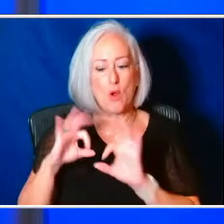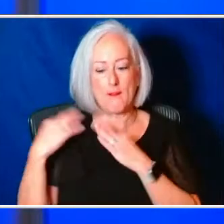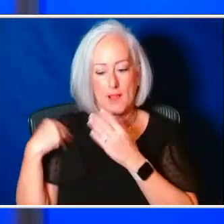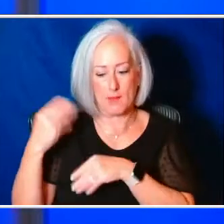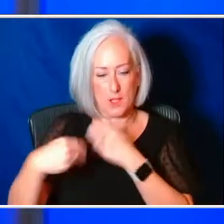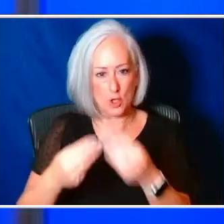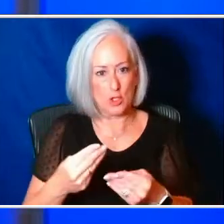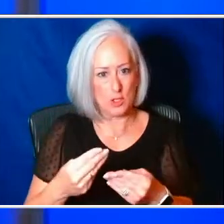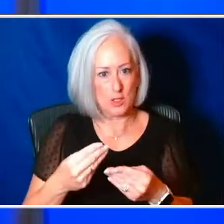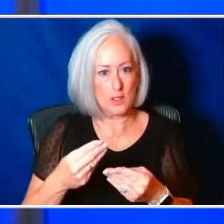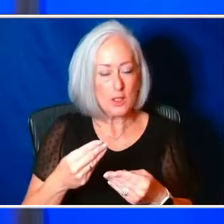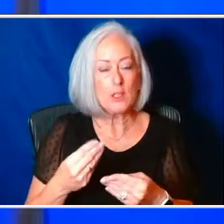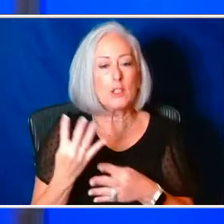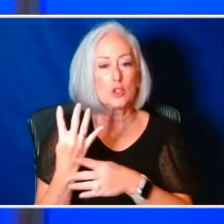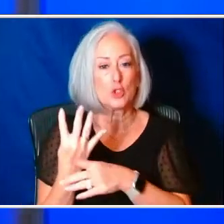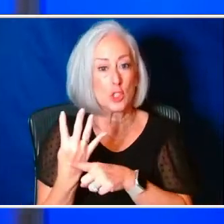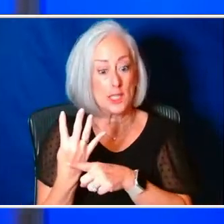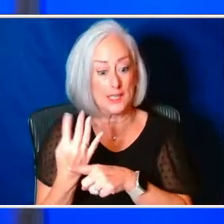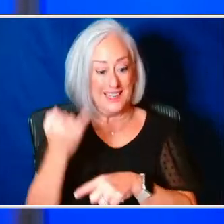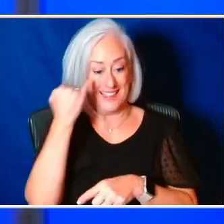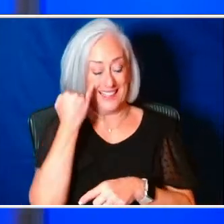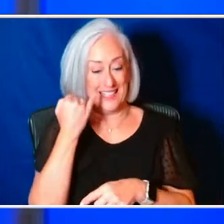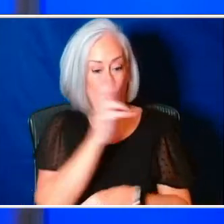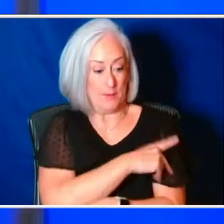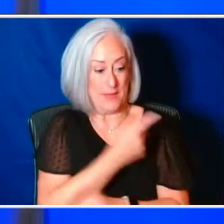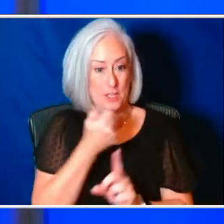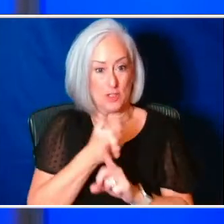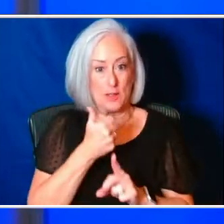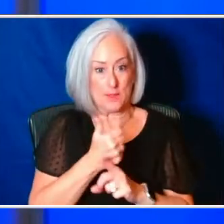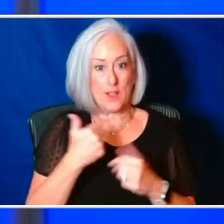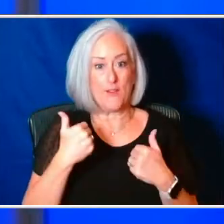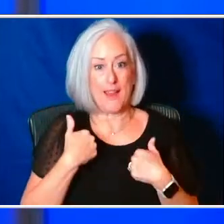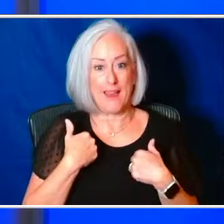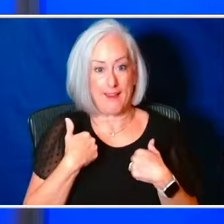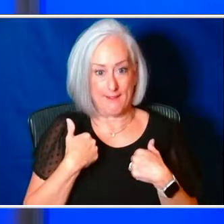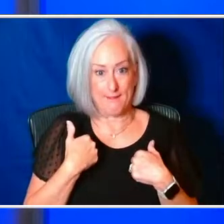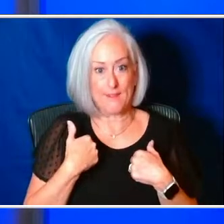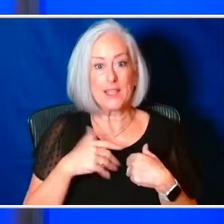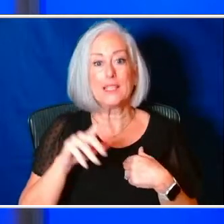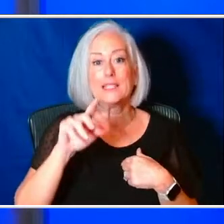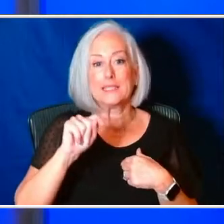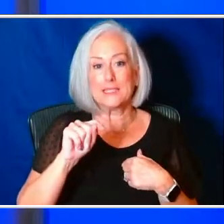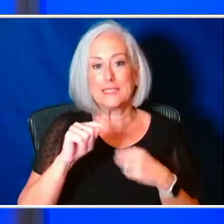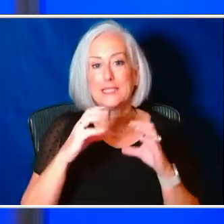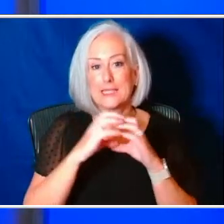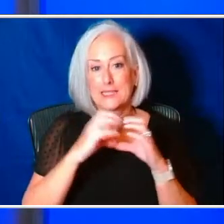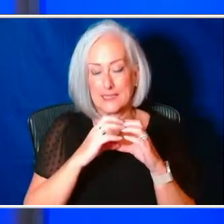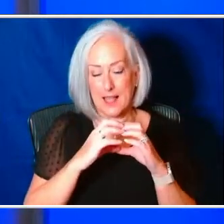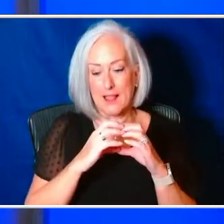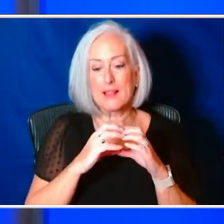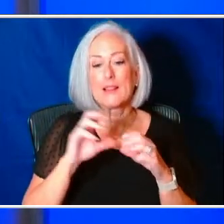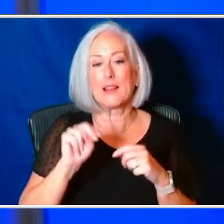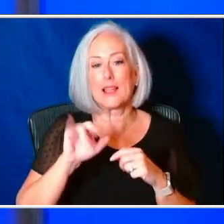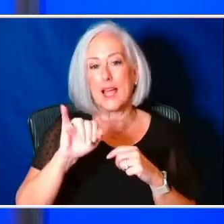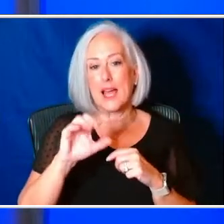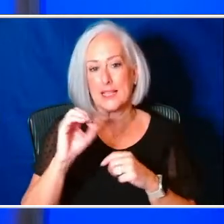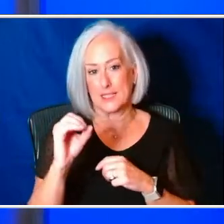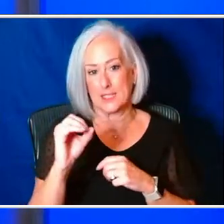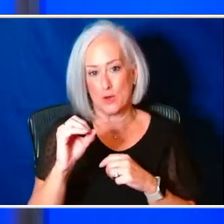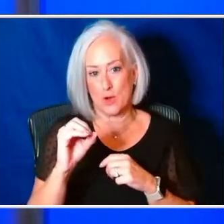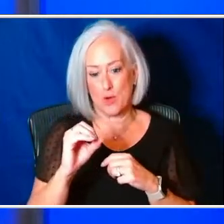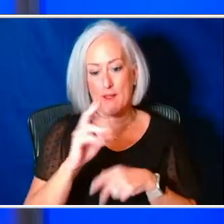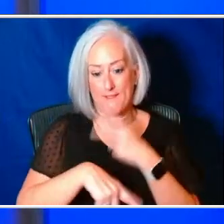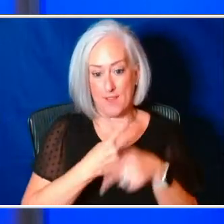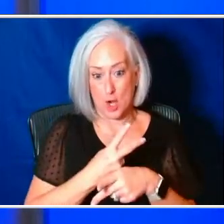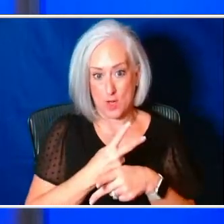back and tests positive for EGFR, specifically if they have this T790M variant, it's recommended that this patient then